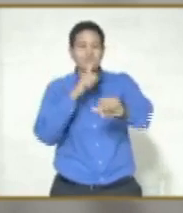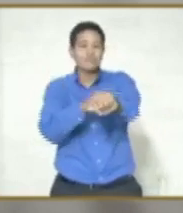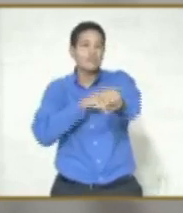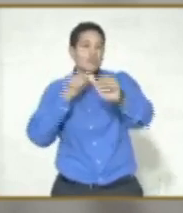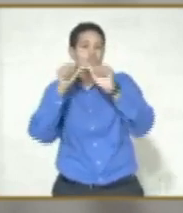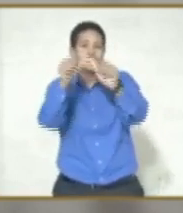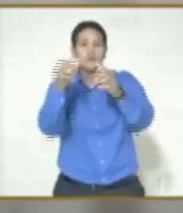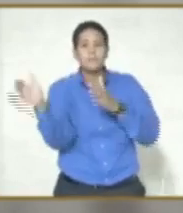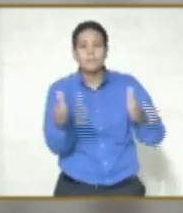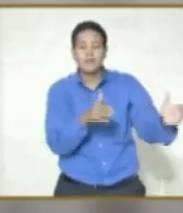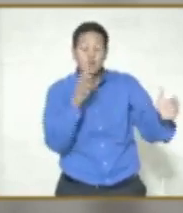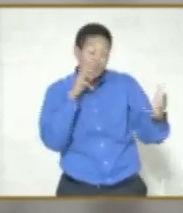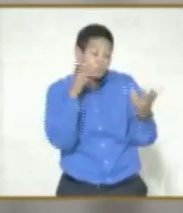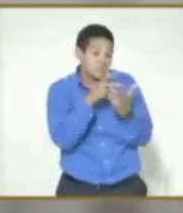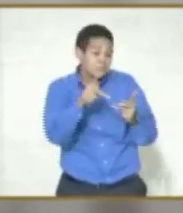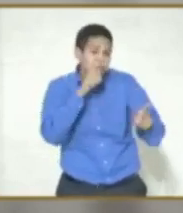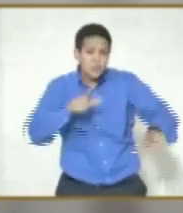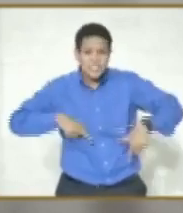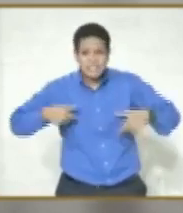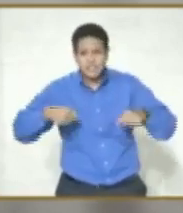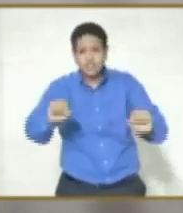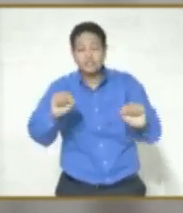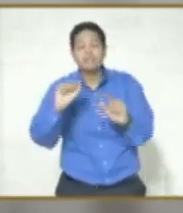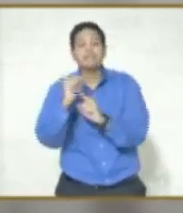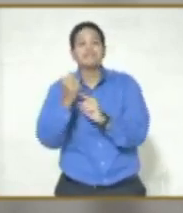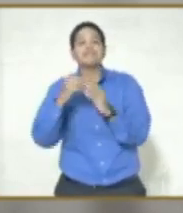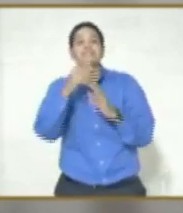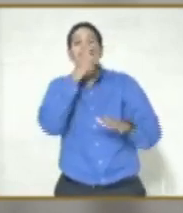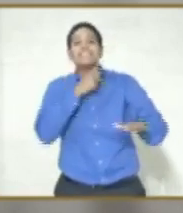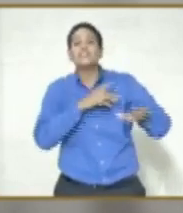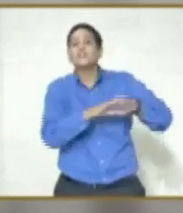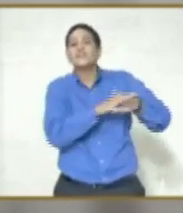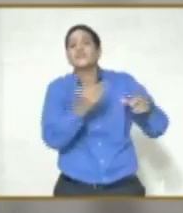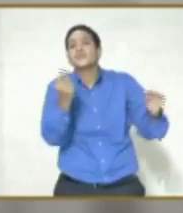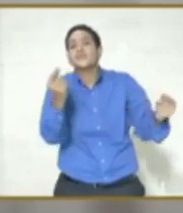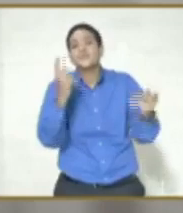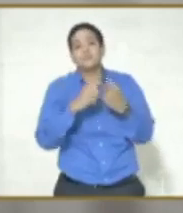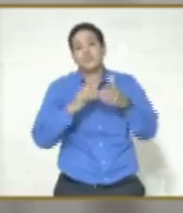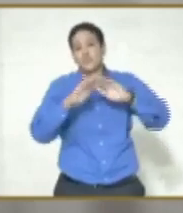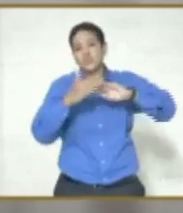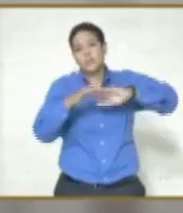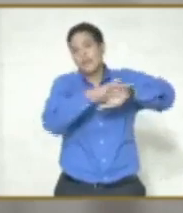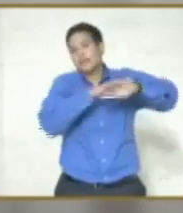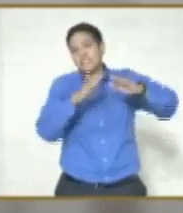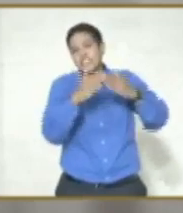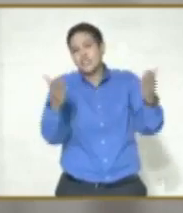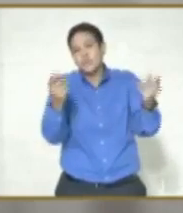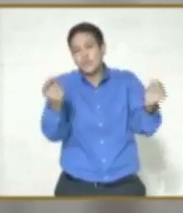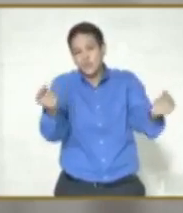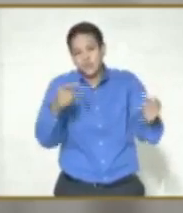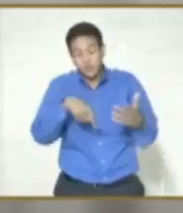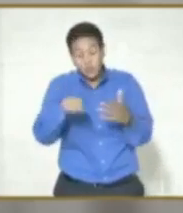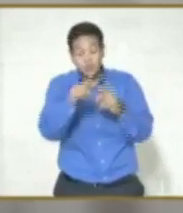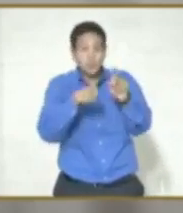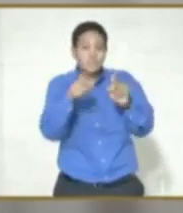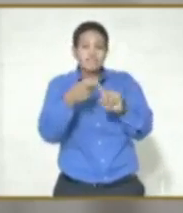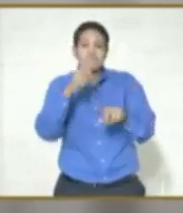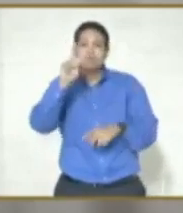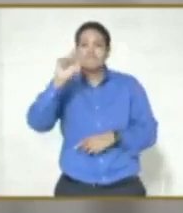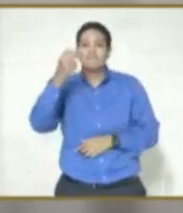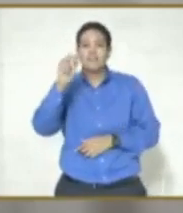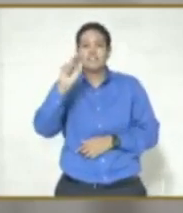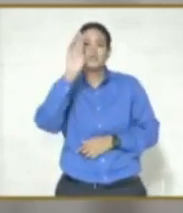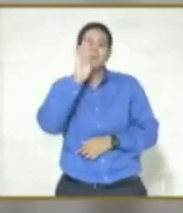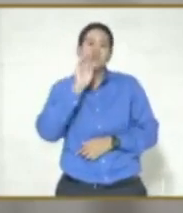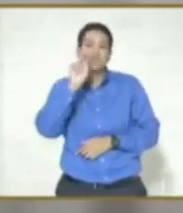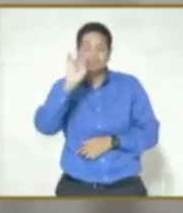plans to deal with the homeless situation in the corporate area and Jamaica in general? Those questions are from Vashon Brown of